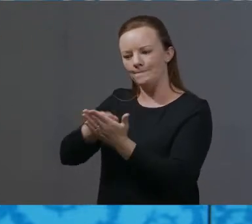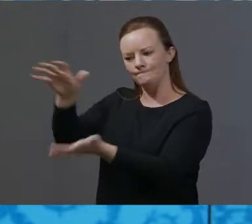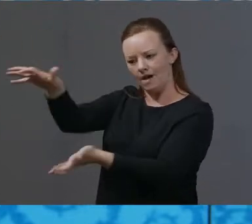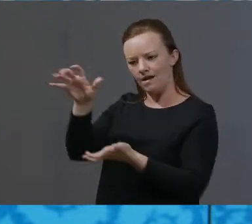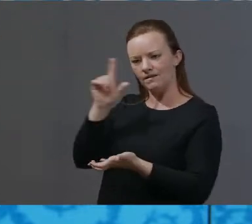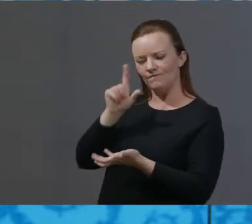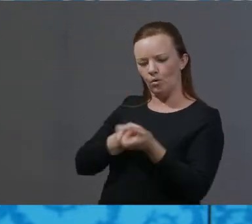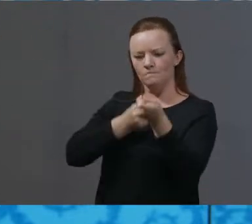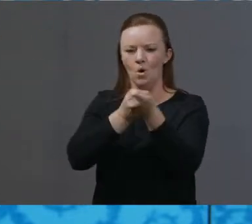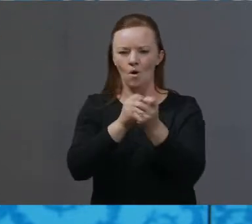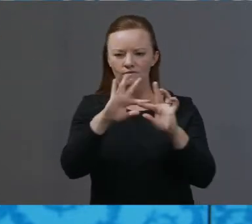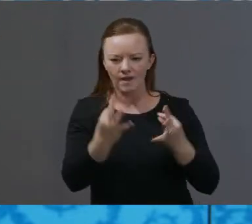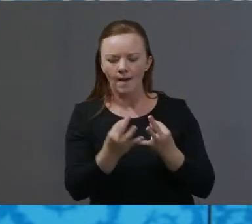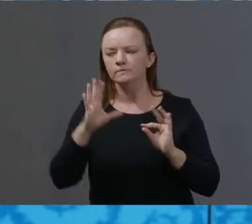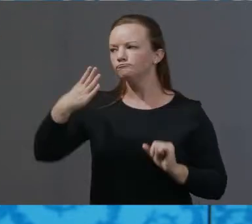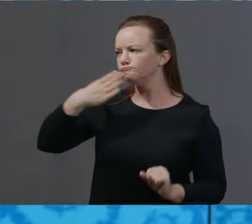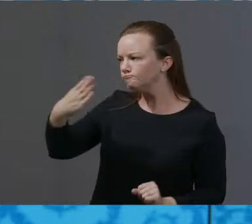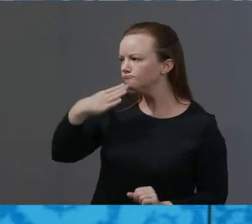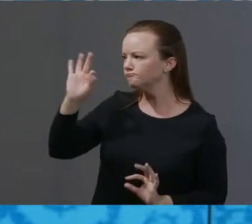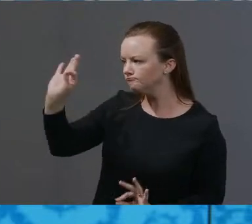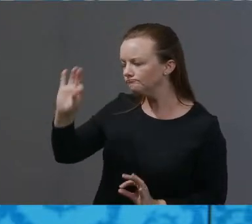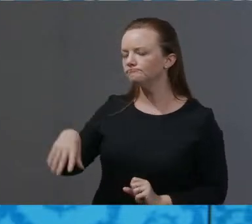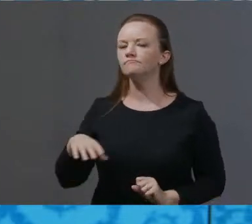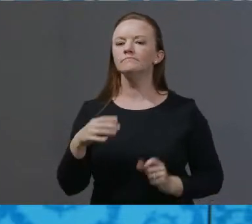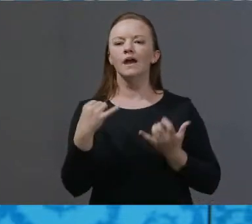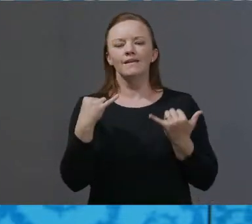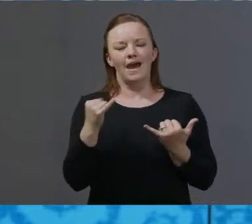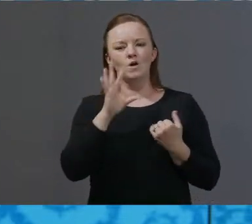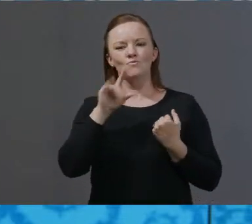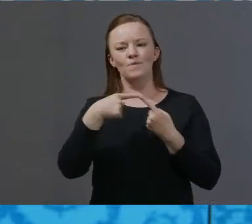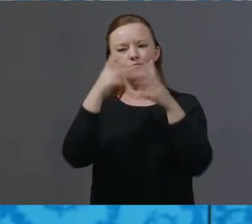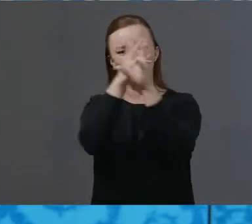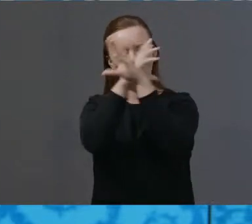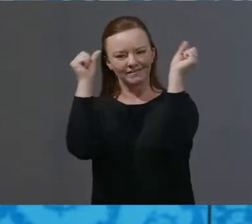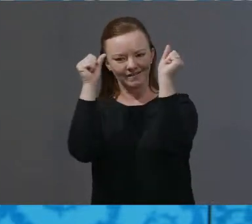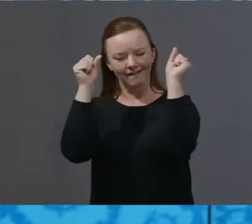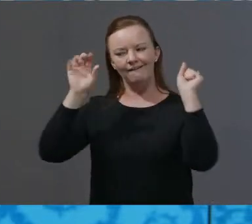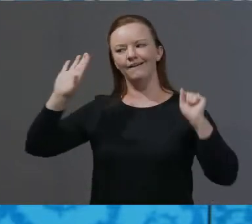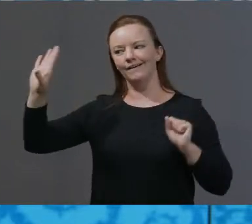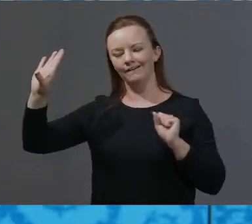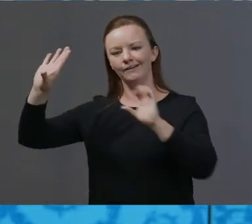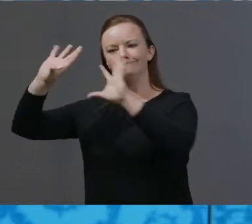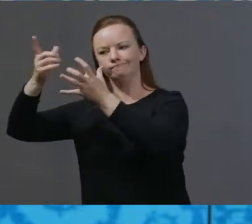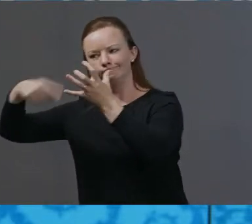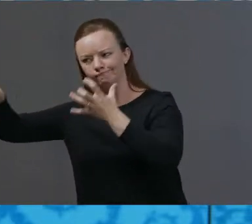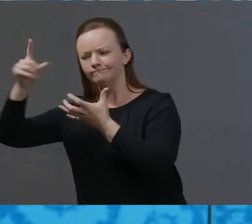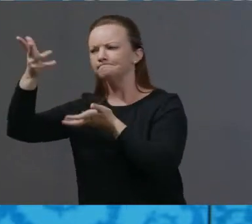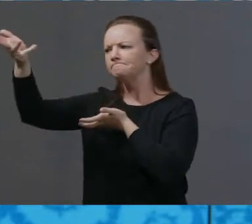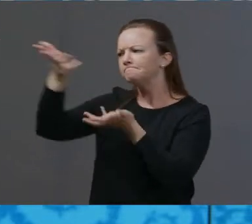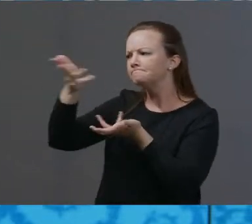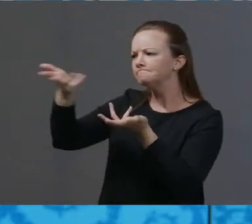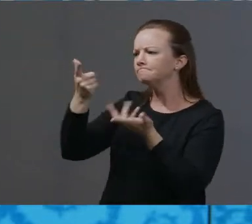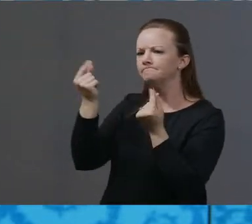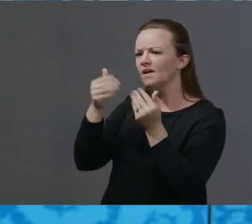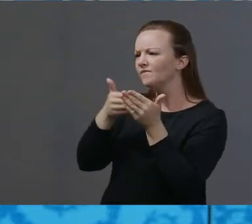the administration on what the future can look like, and really our focus has been